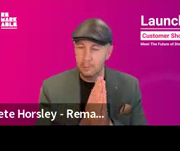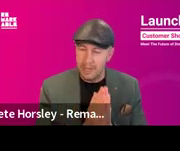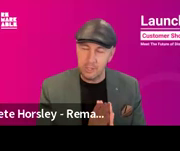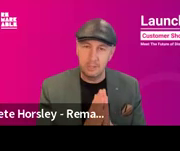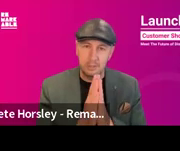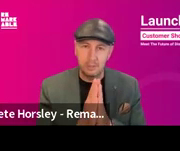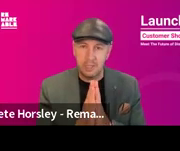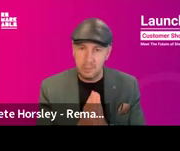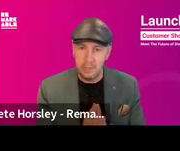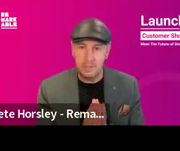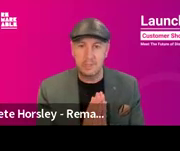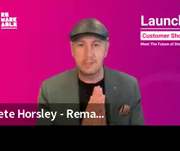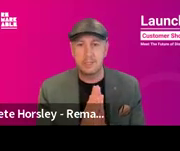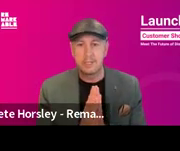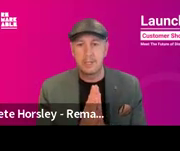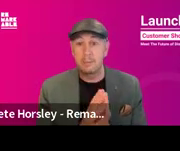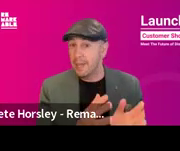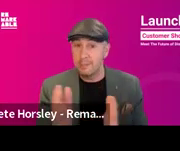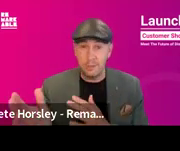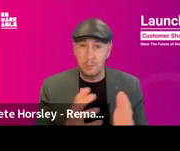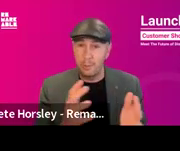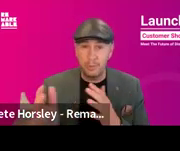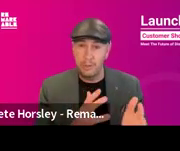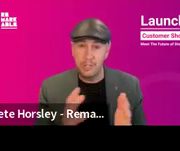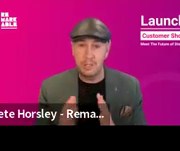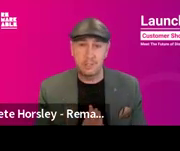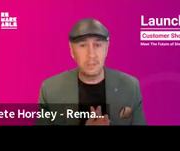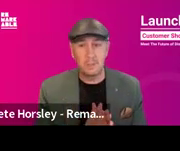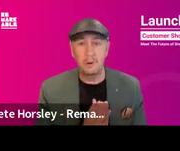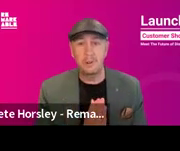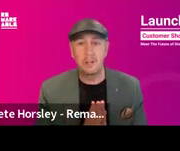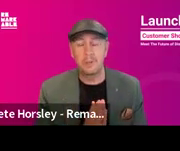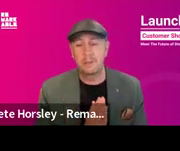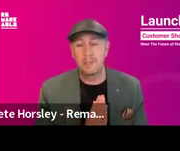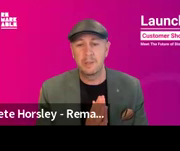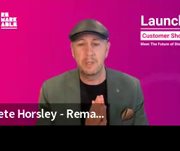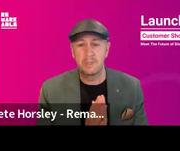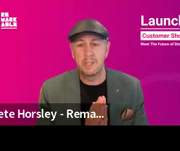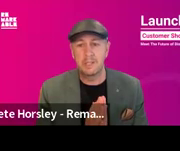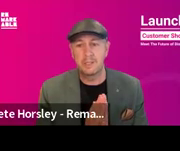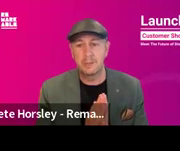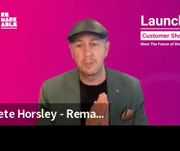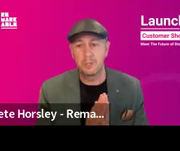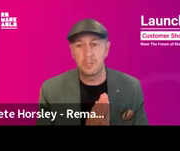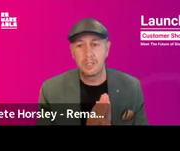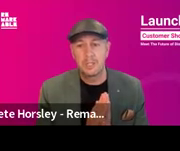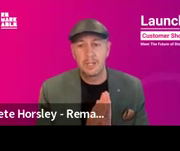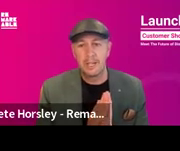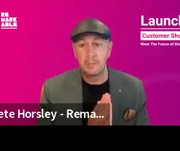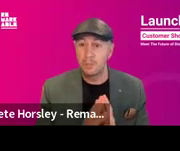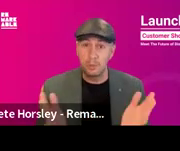passion, your experience, and your support for each other during the program has been fantastic to